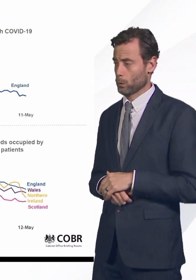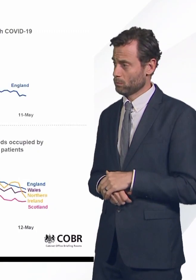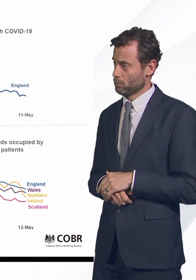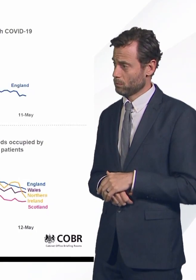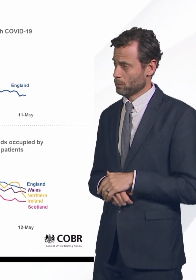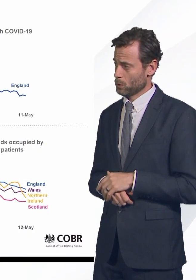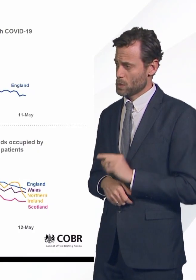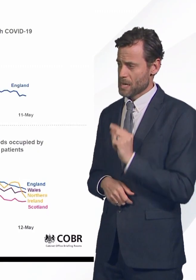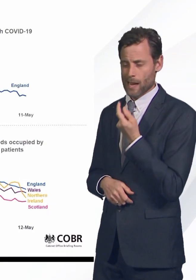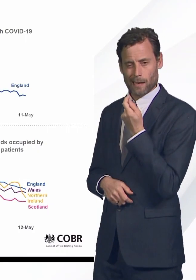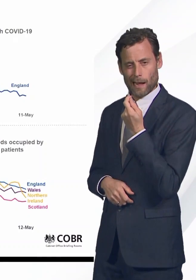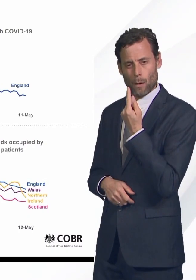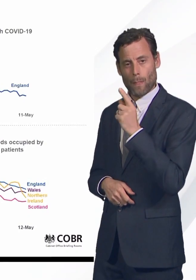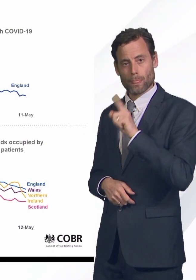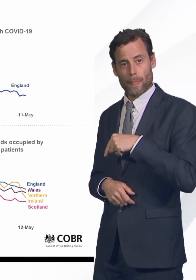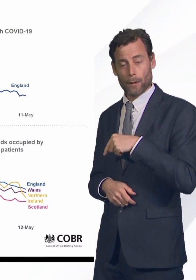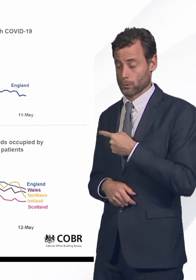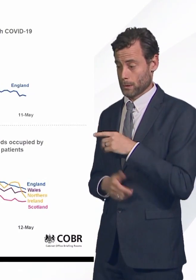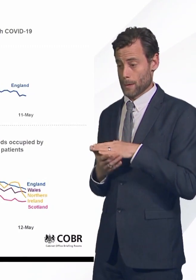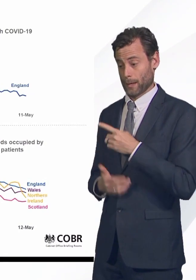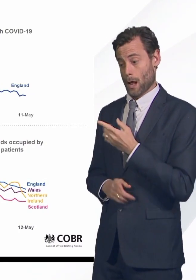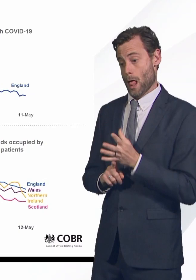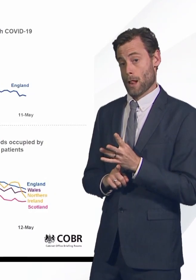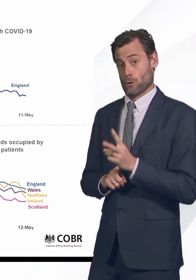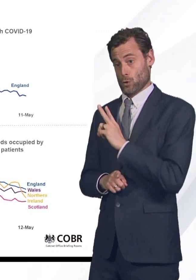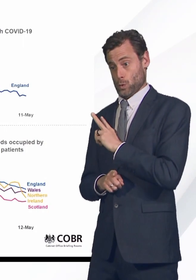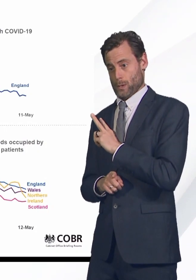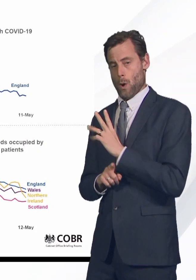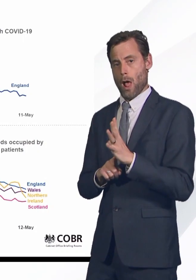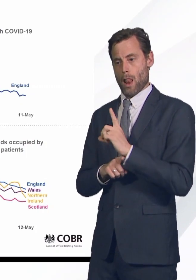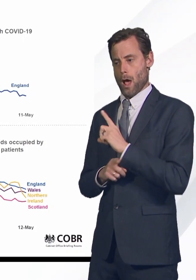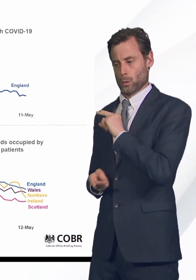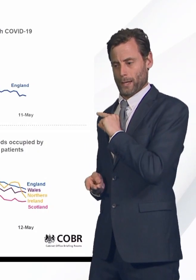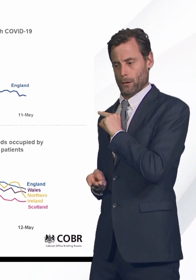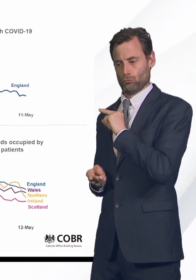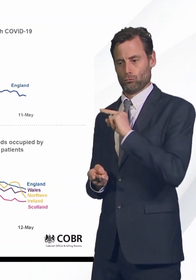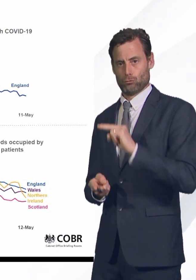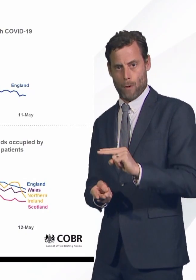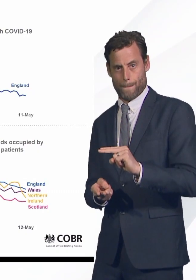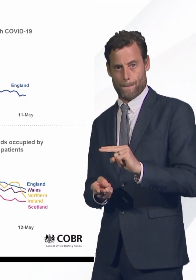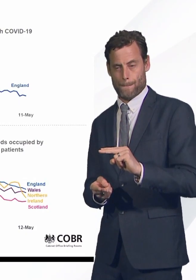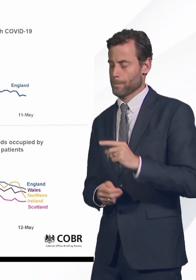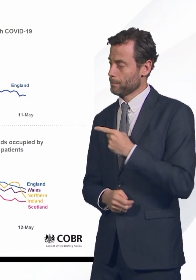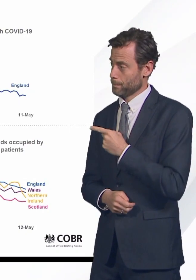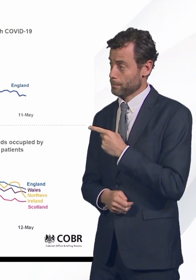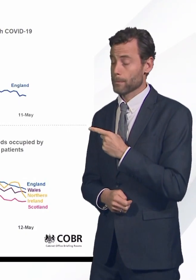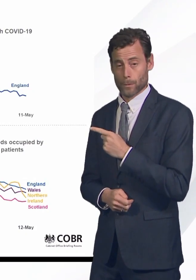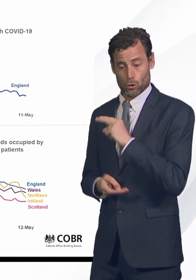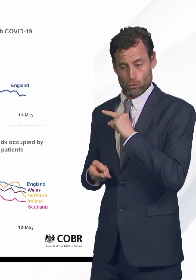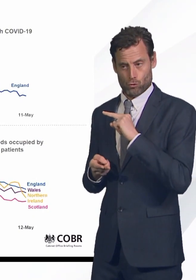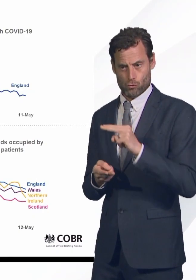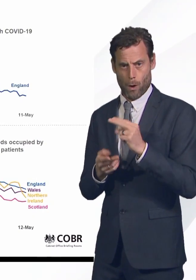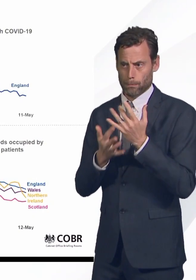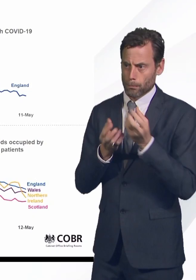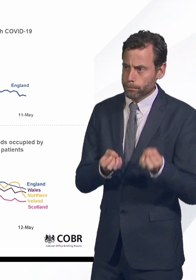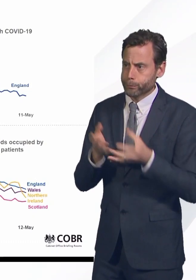So again, a continuous downward trend in hospital admissions. Clearly, it's still important that we recognise there are a